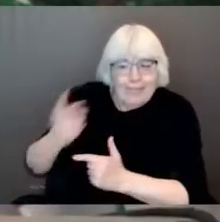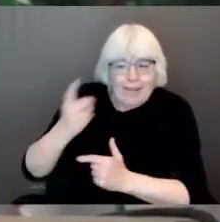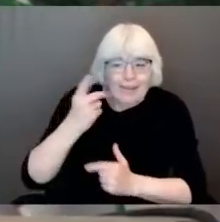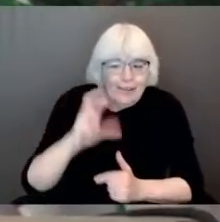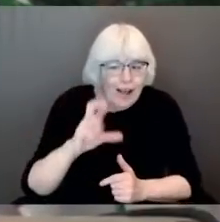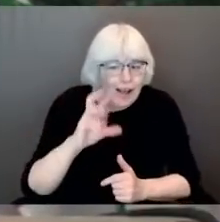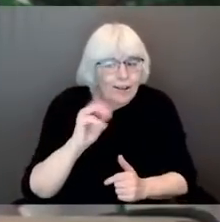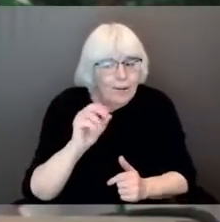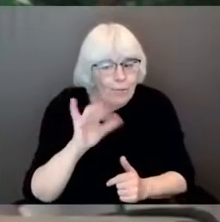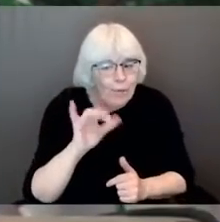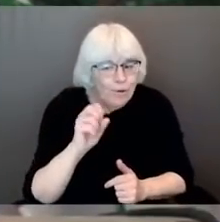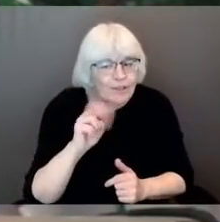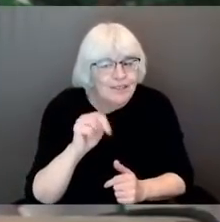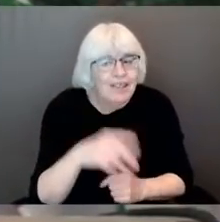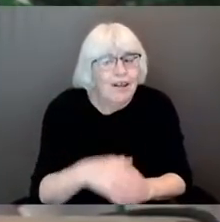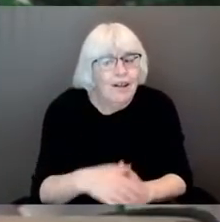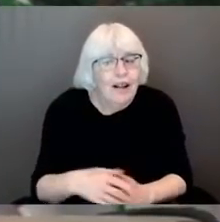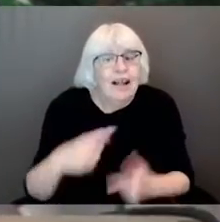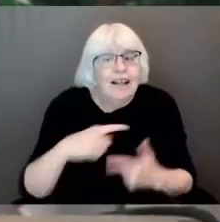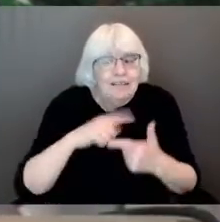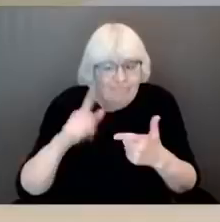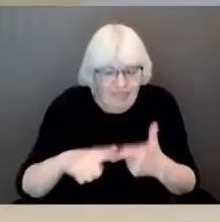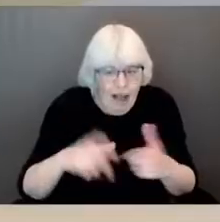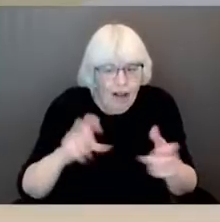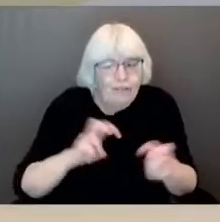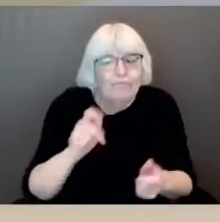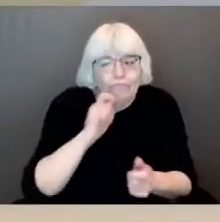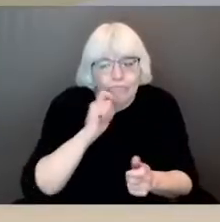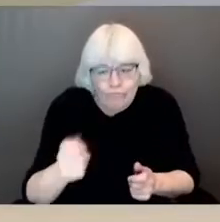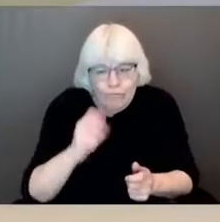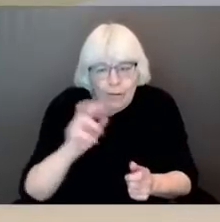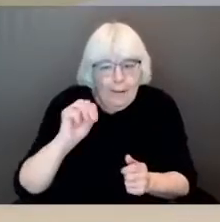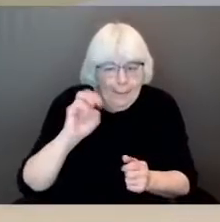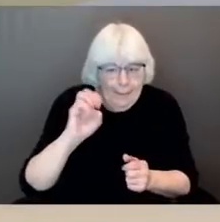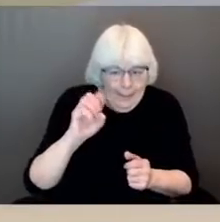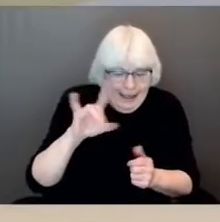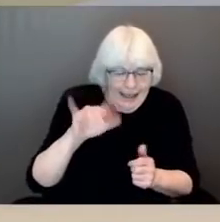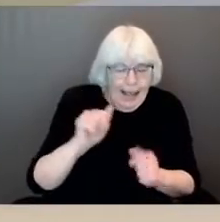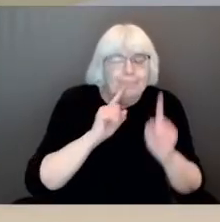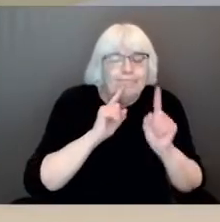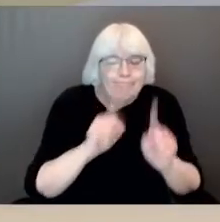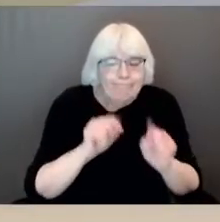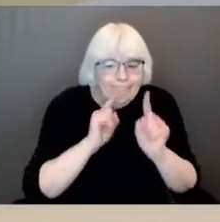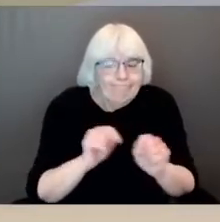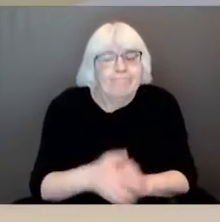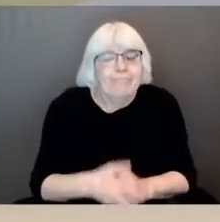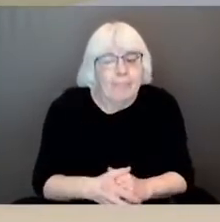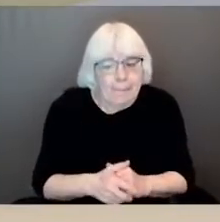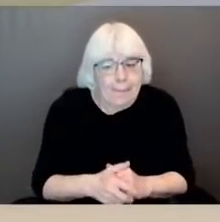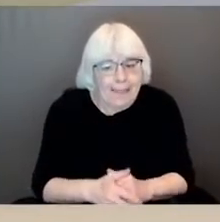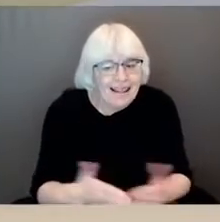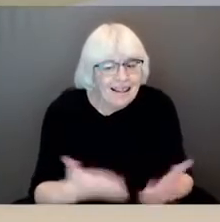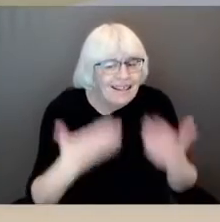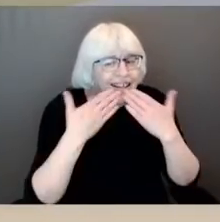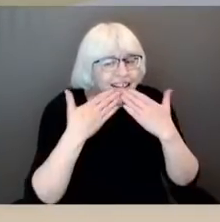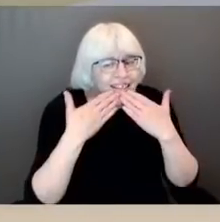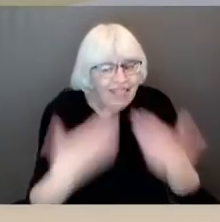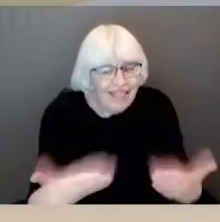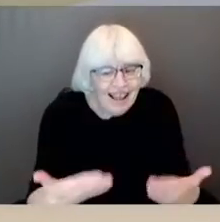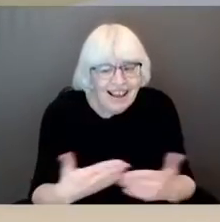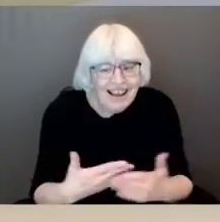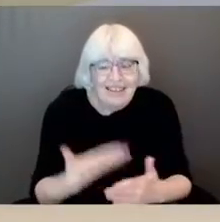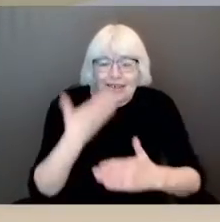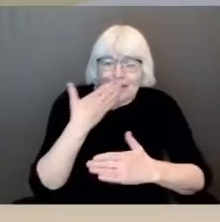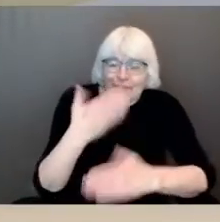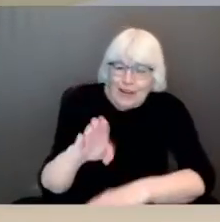do, to questions from our friends in the media. So. Thank you, Premier. Good morning. I actually think it's good afternoon now, and thank